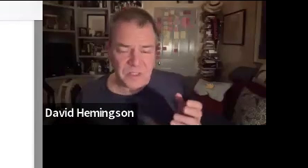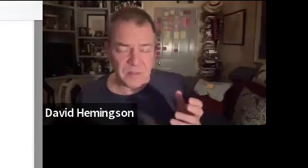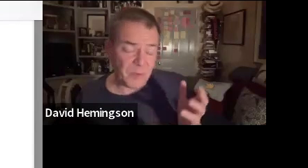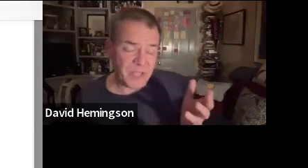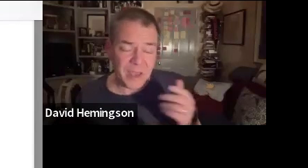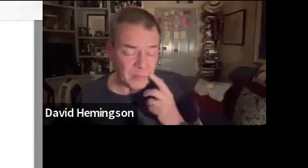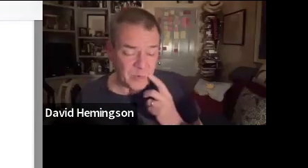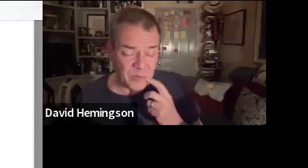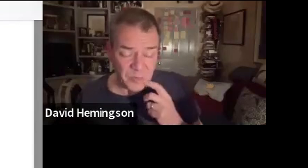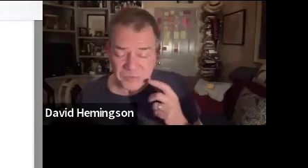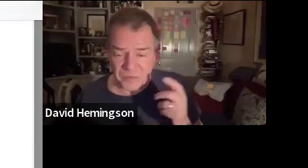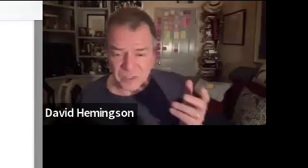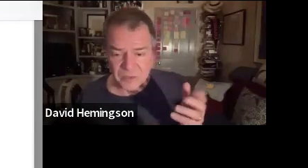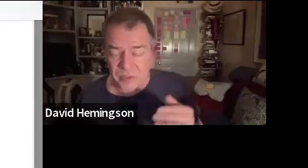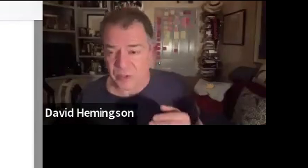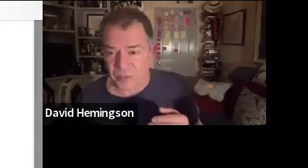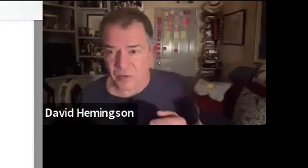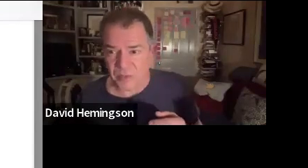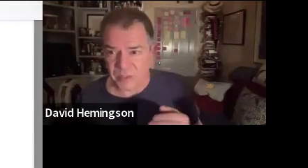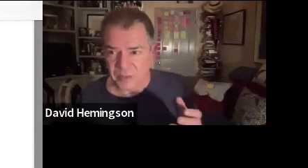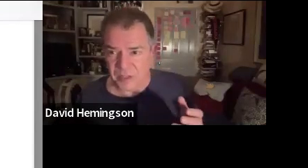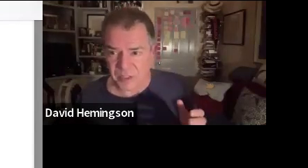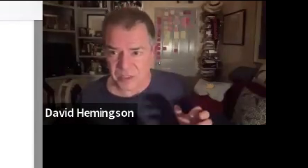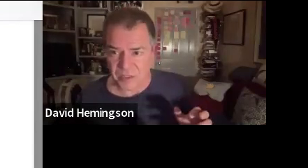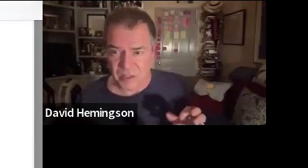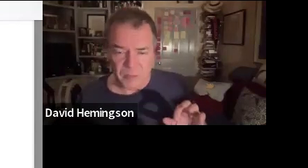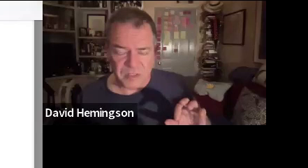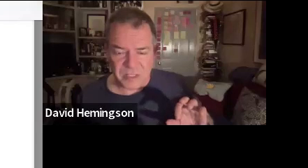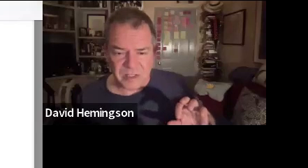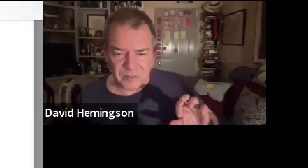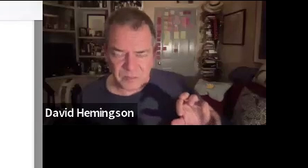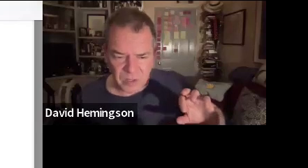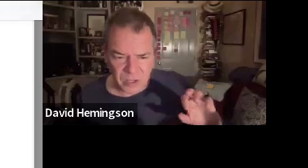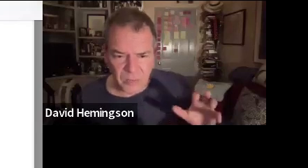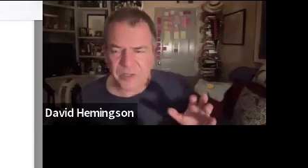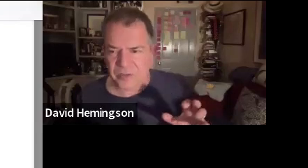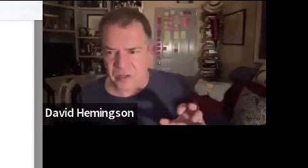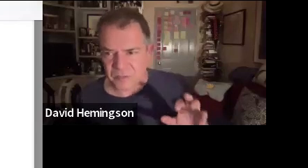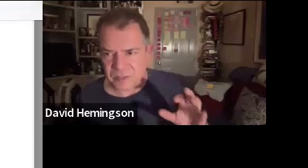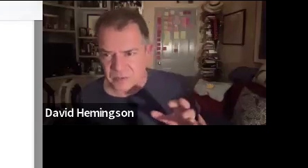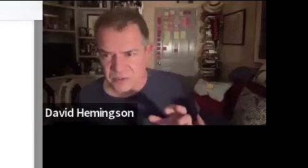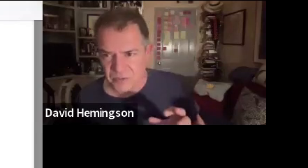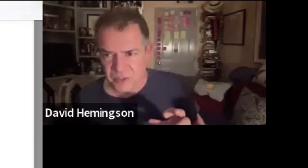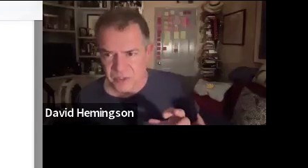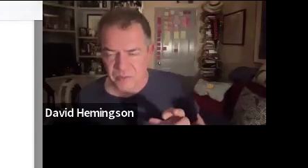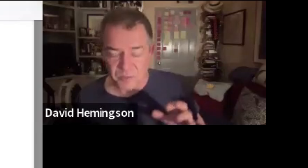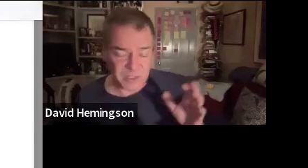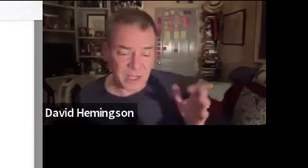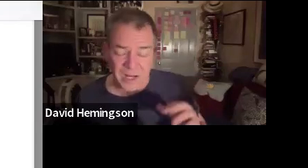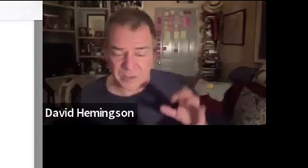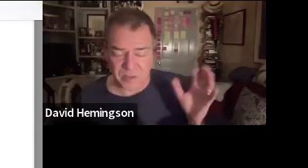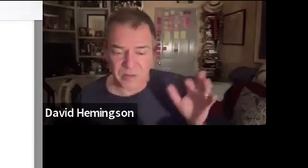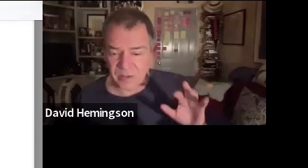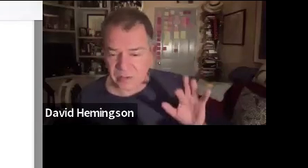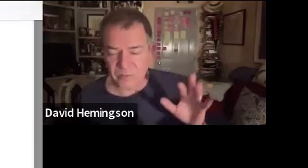was 15. Like my dad went when he was 15 and joined the Merchant Marine with a 10th grade education. But this idea of uncoupling yourself from a difficult situation, which my